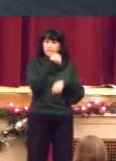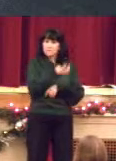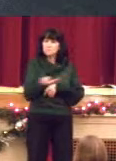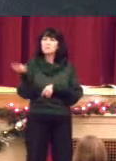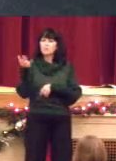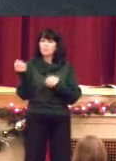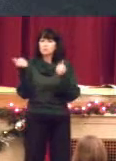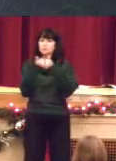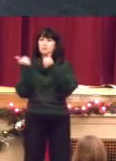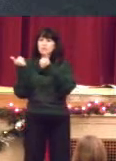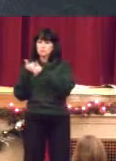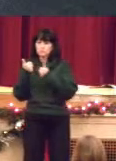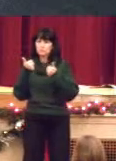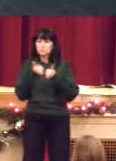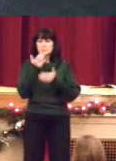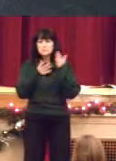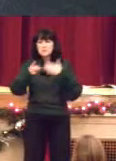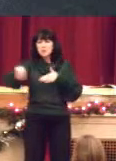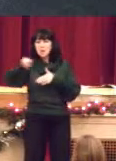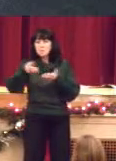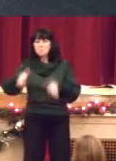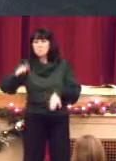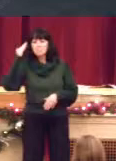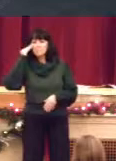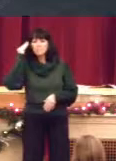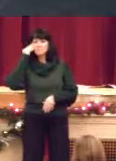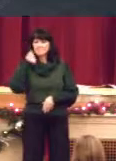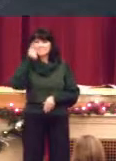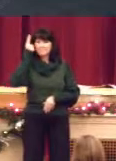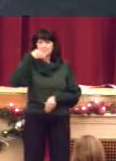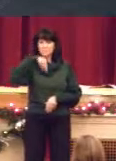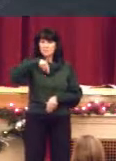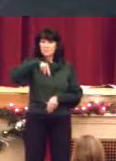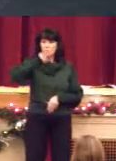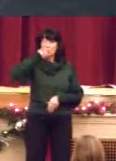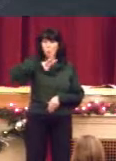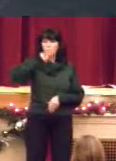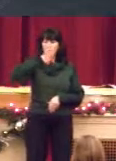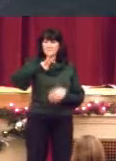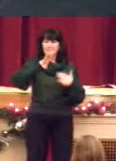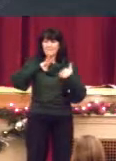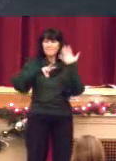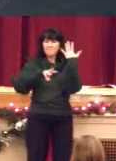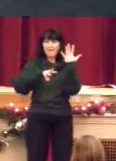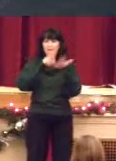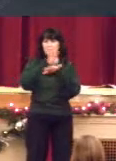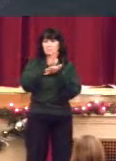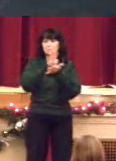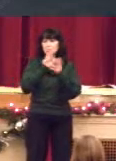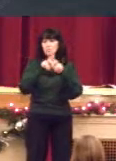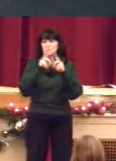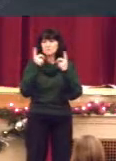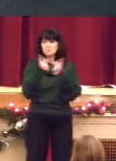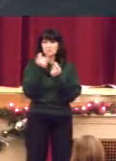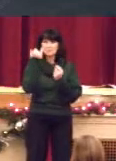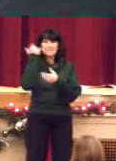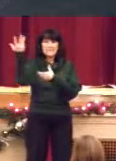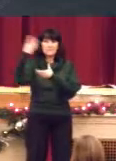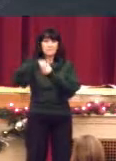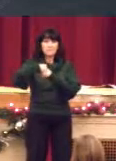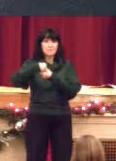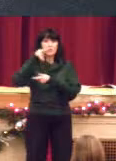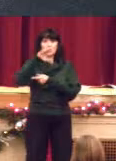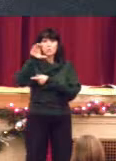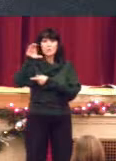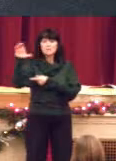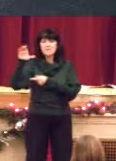city of Wilmington is unique in a sense that it's divided by 5 different school districts if we include Newcastle County VOTEC